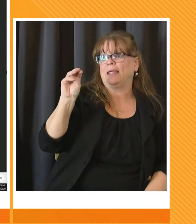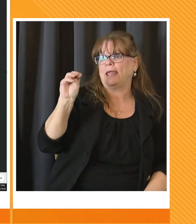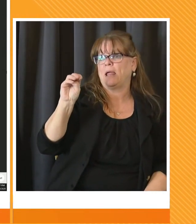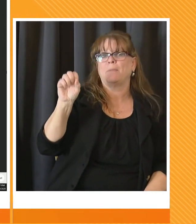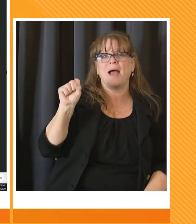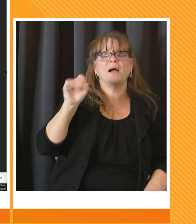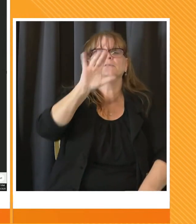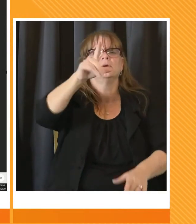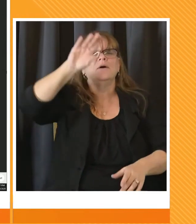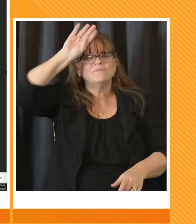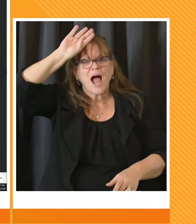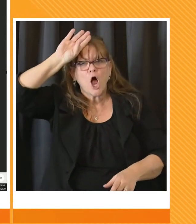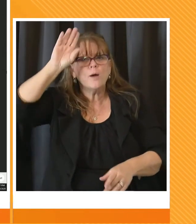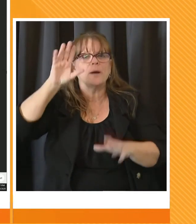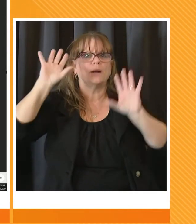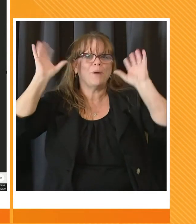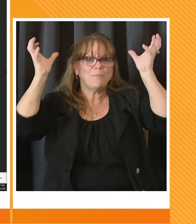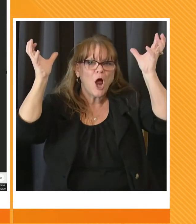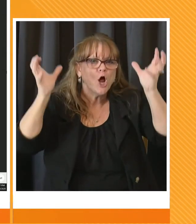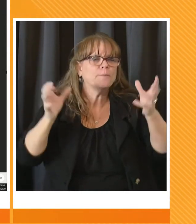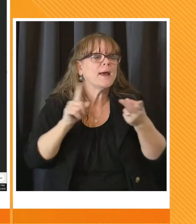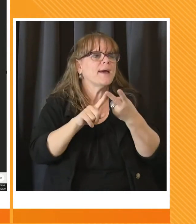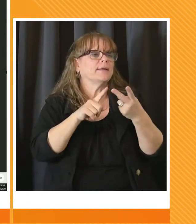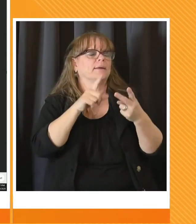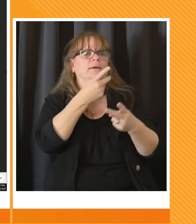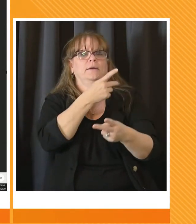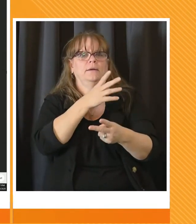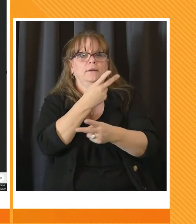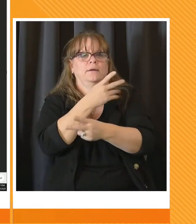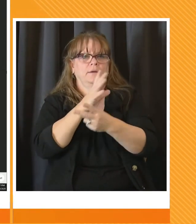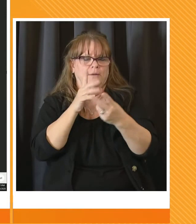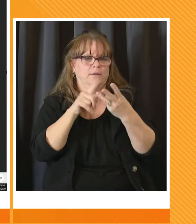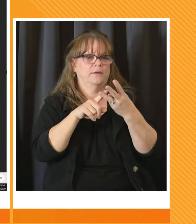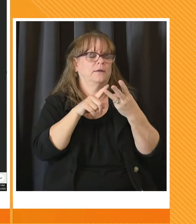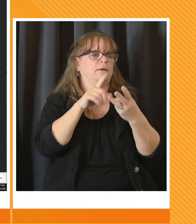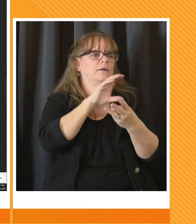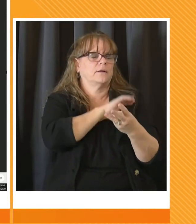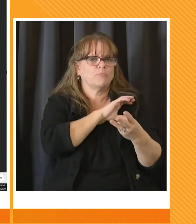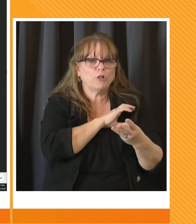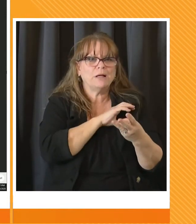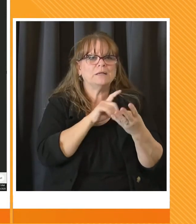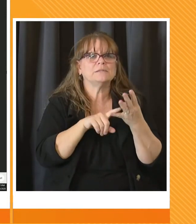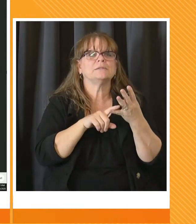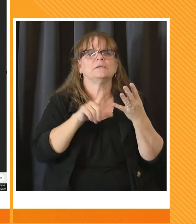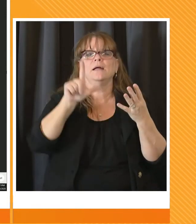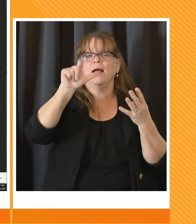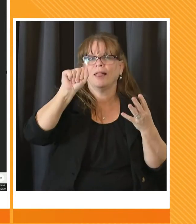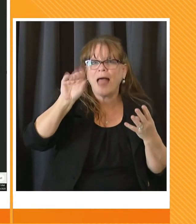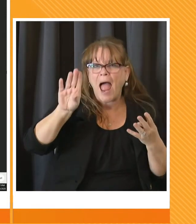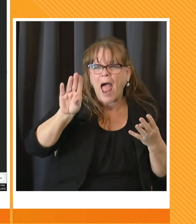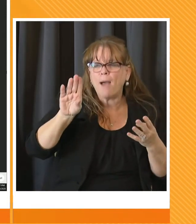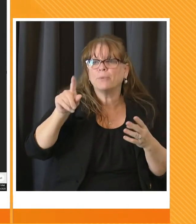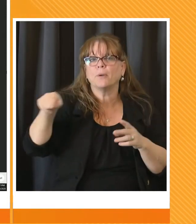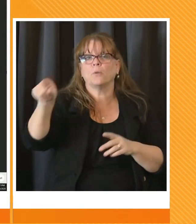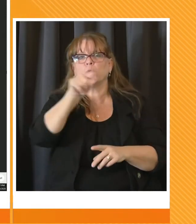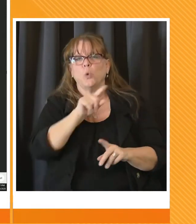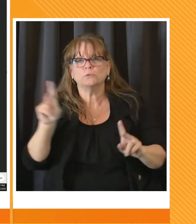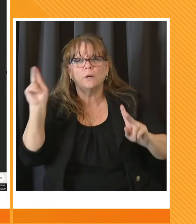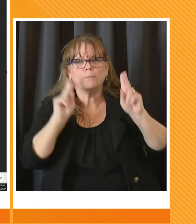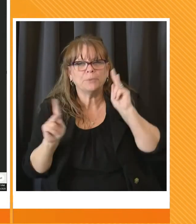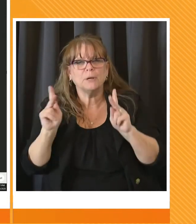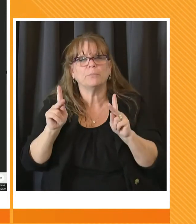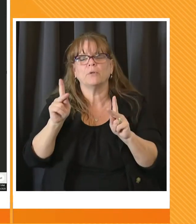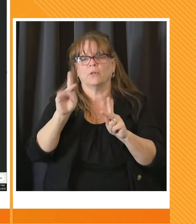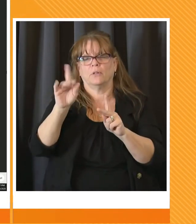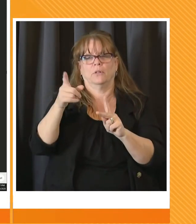COVID-19 response, such as laboratory technicians. We anticipate that that will carry us through the winter. Again, all